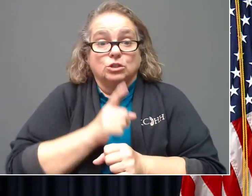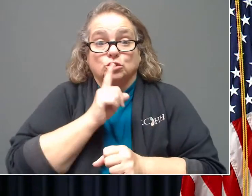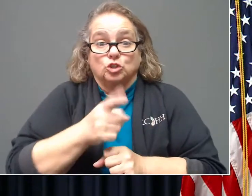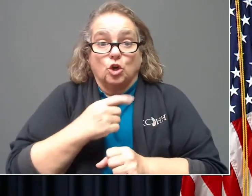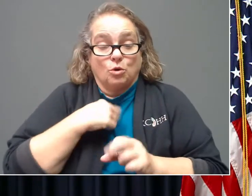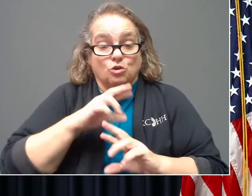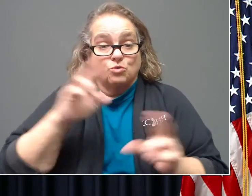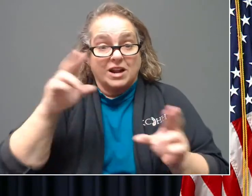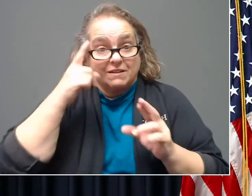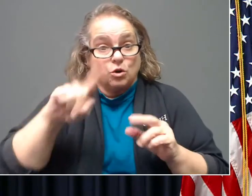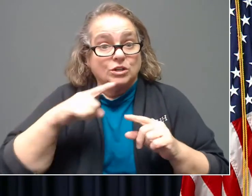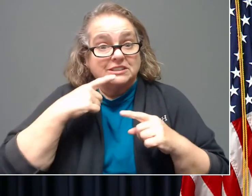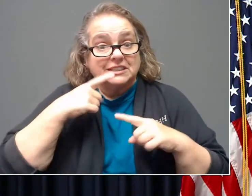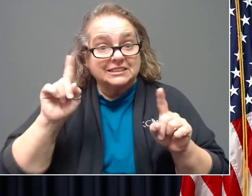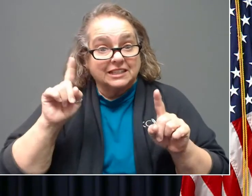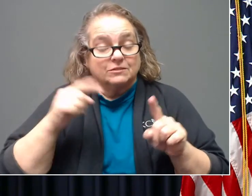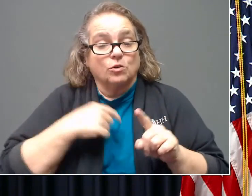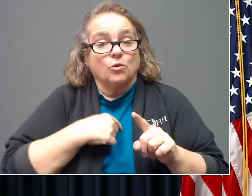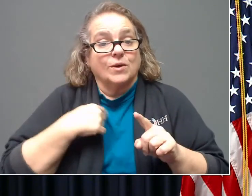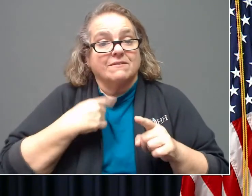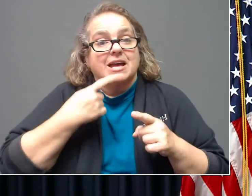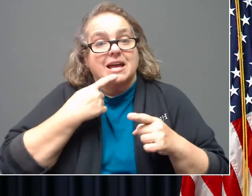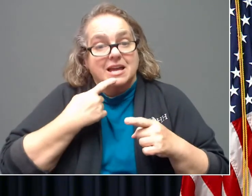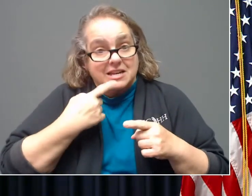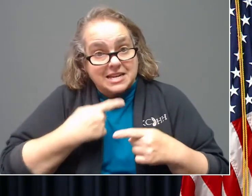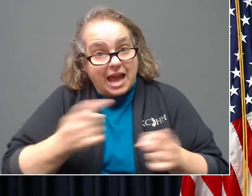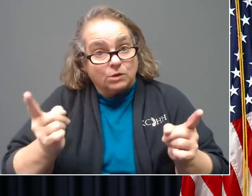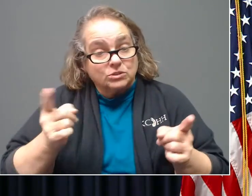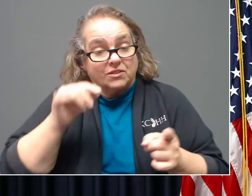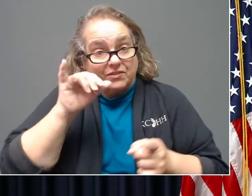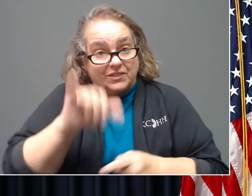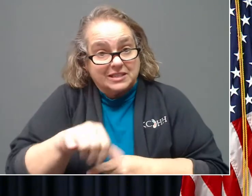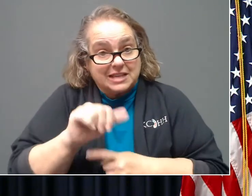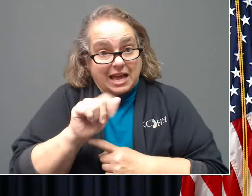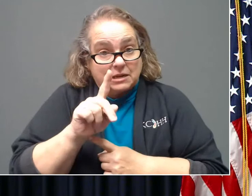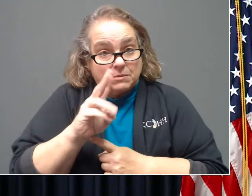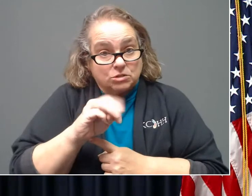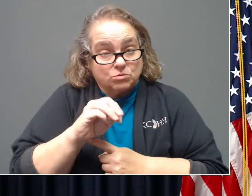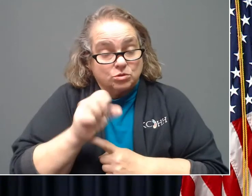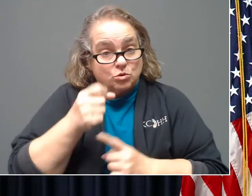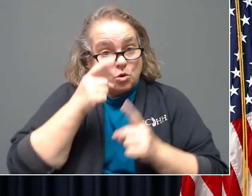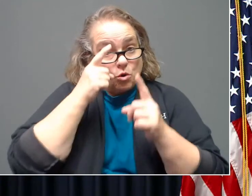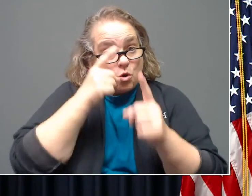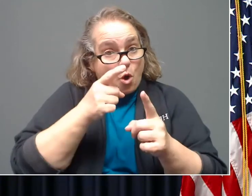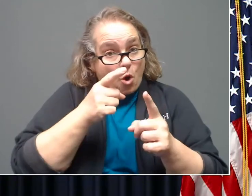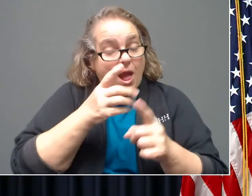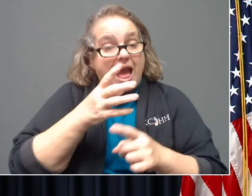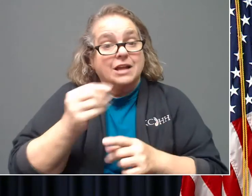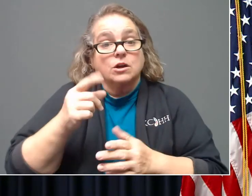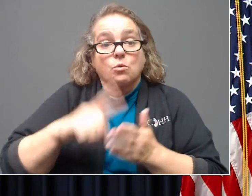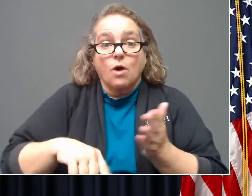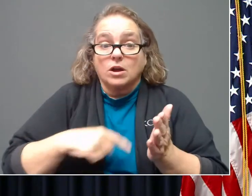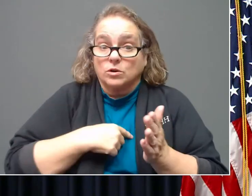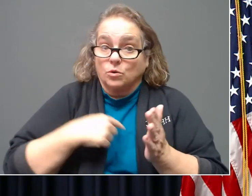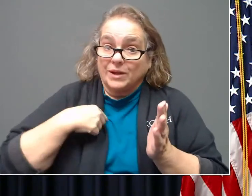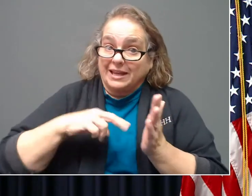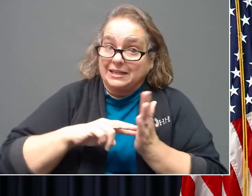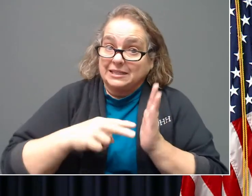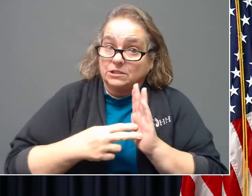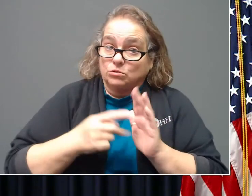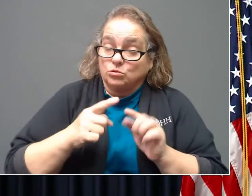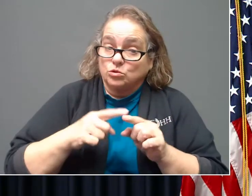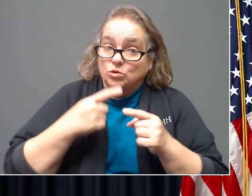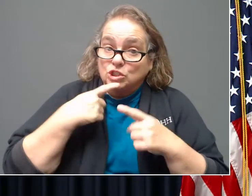success, we've announced that this administration's goal and what we intend on achieving is